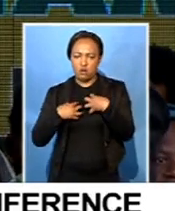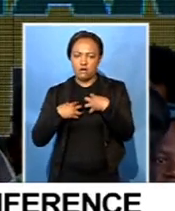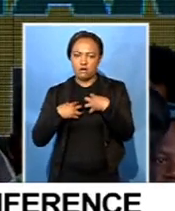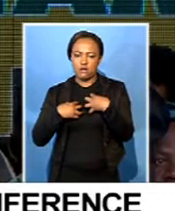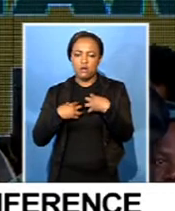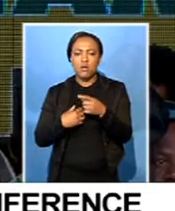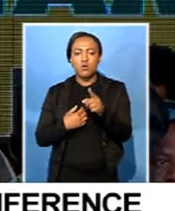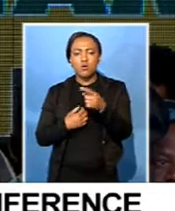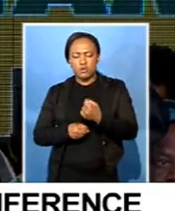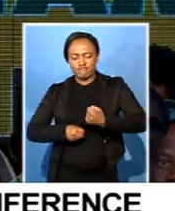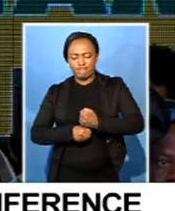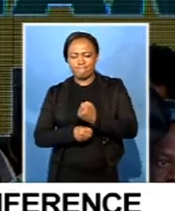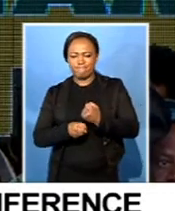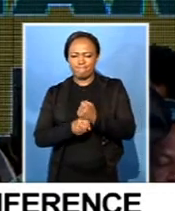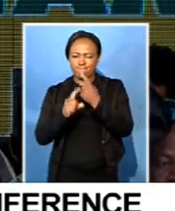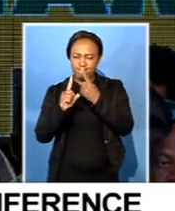within the ambit